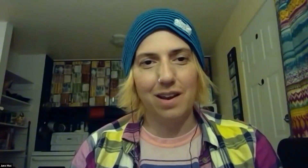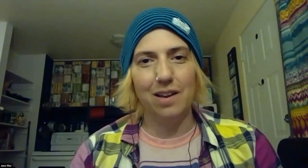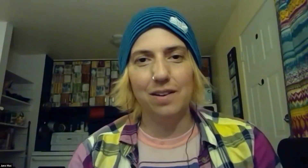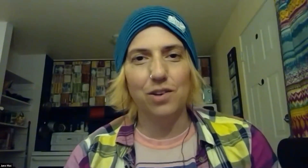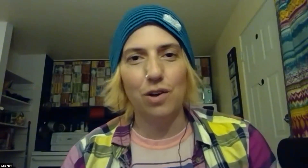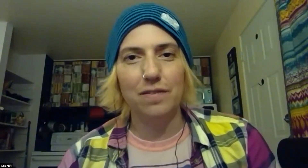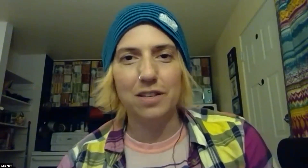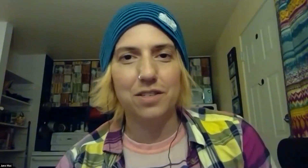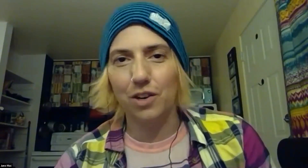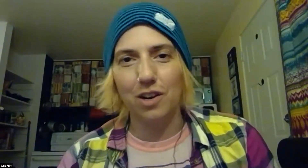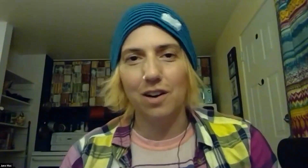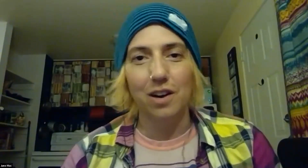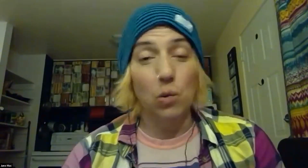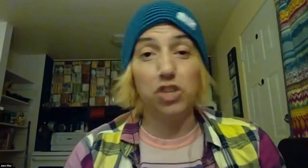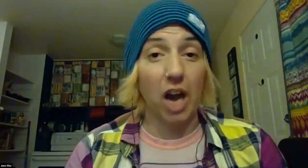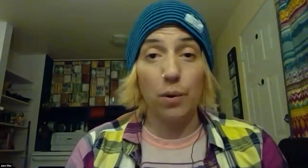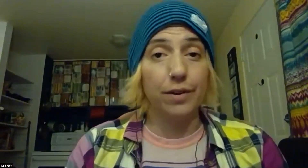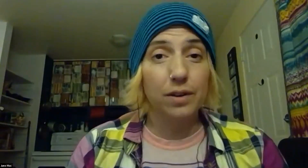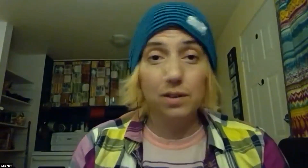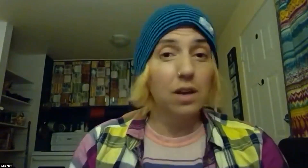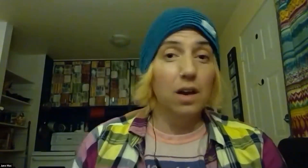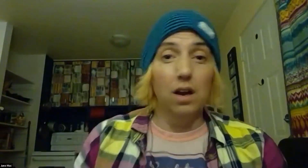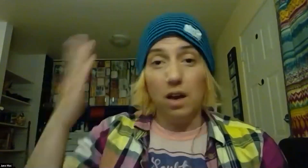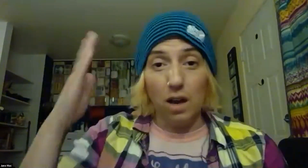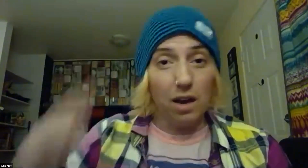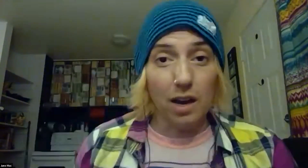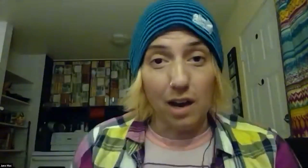here, and all of us we showered.